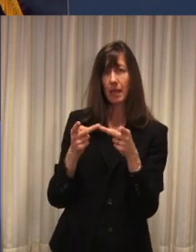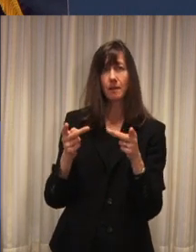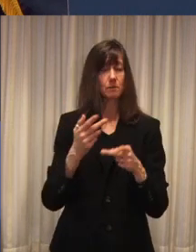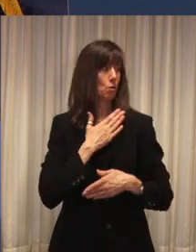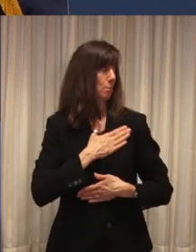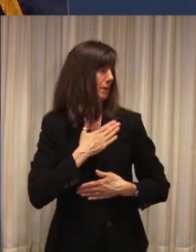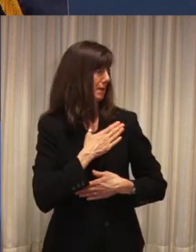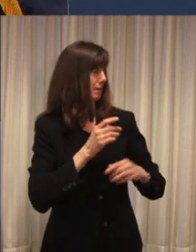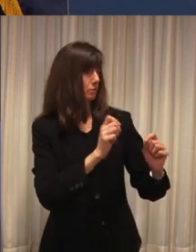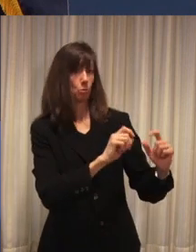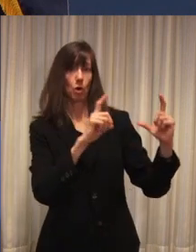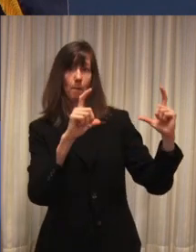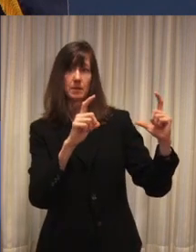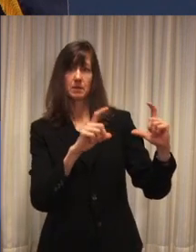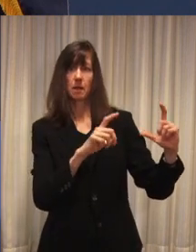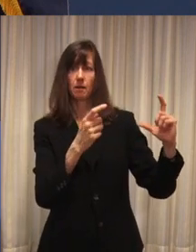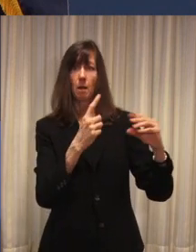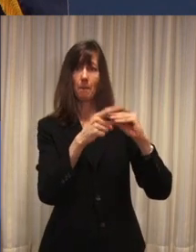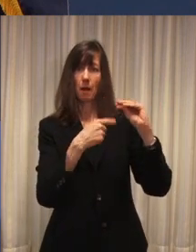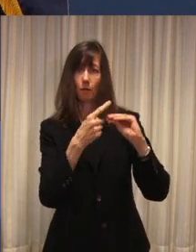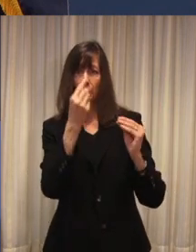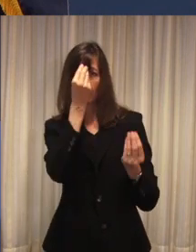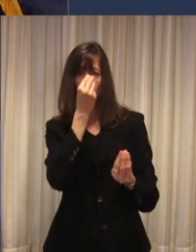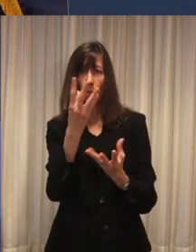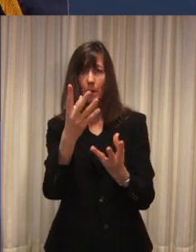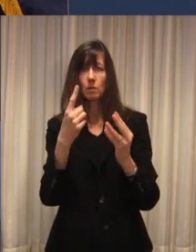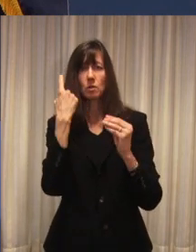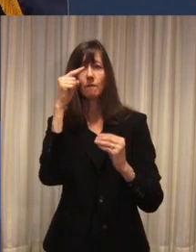that information on that testing site.